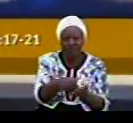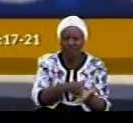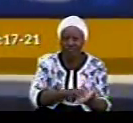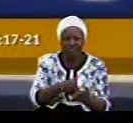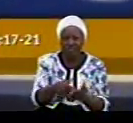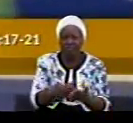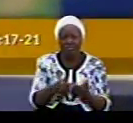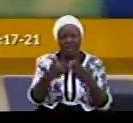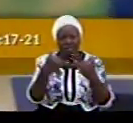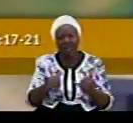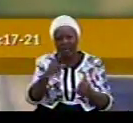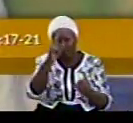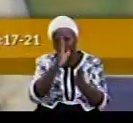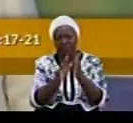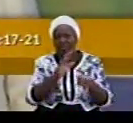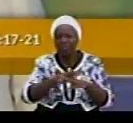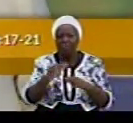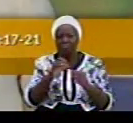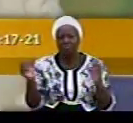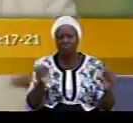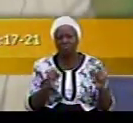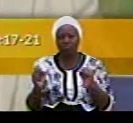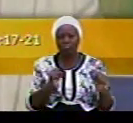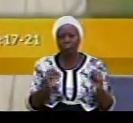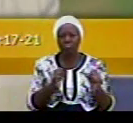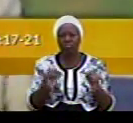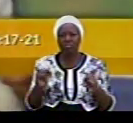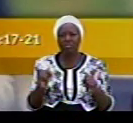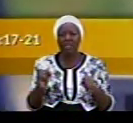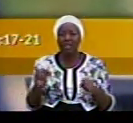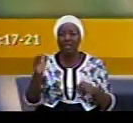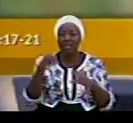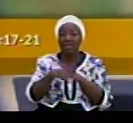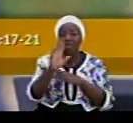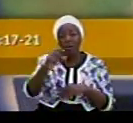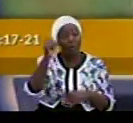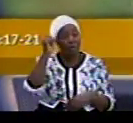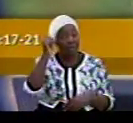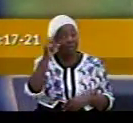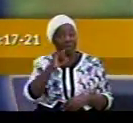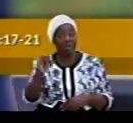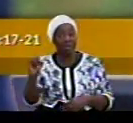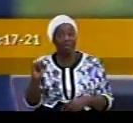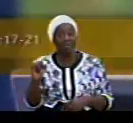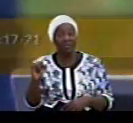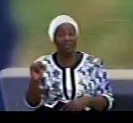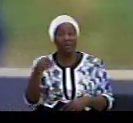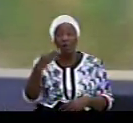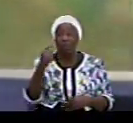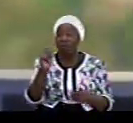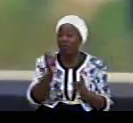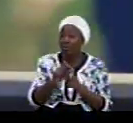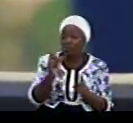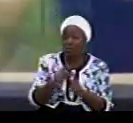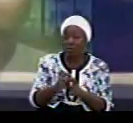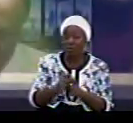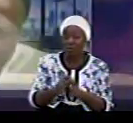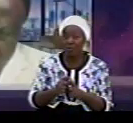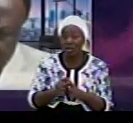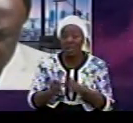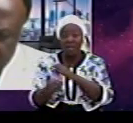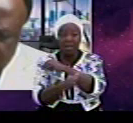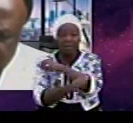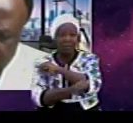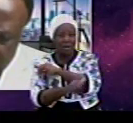be shaking, shaking in your understanding of the word. Abraham